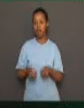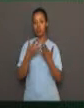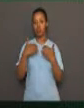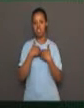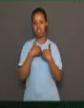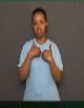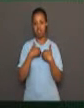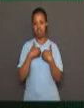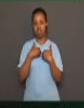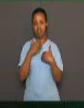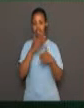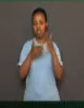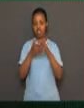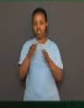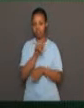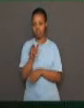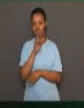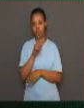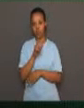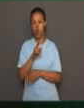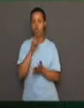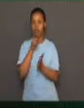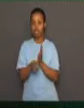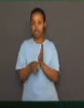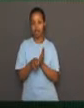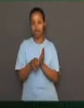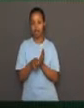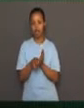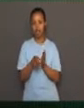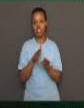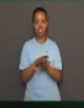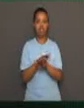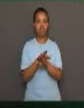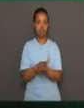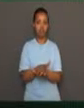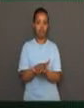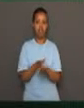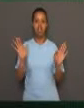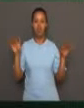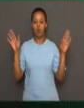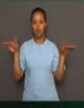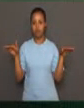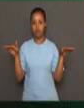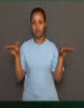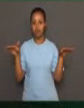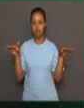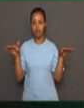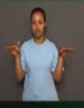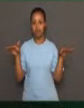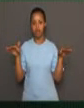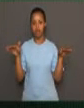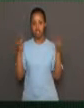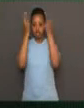animals is very similar. For example, fish, bird, rabbit,